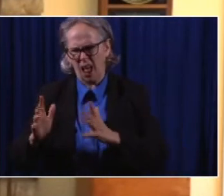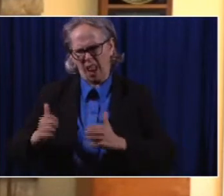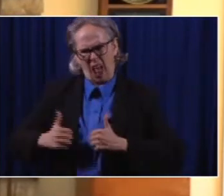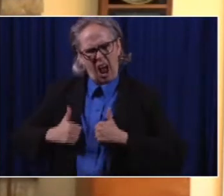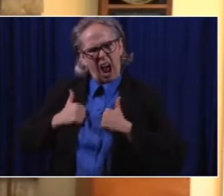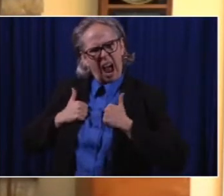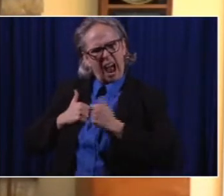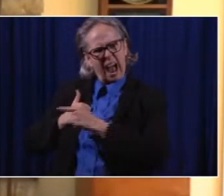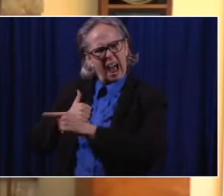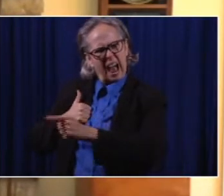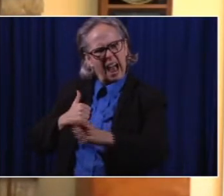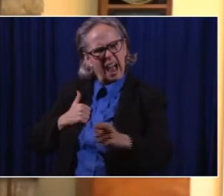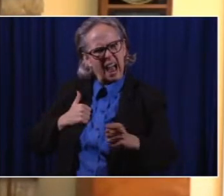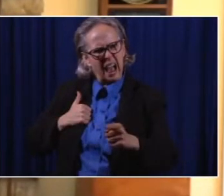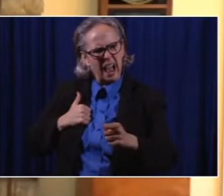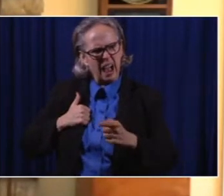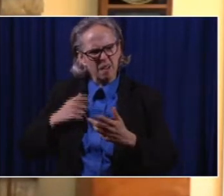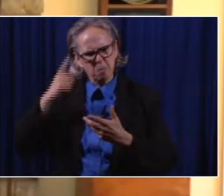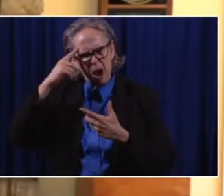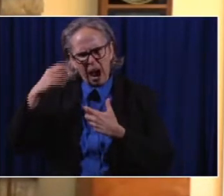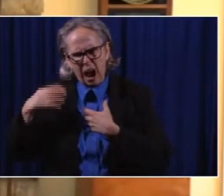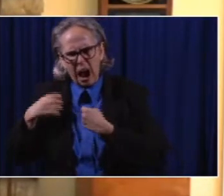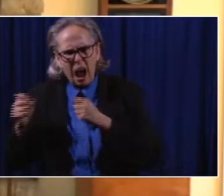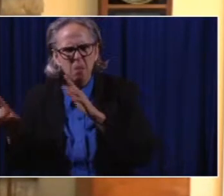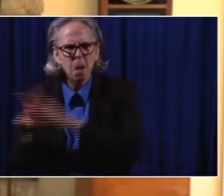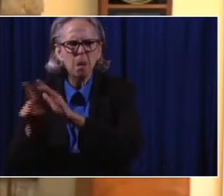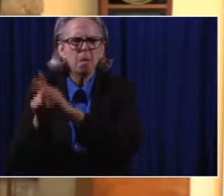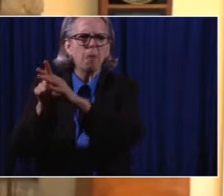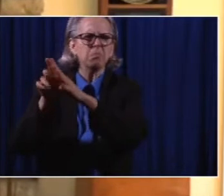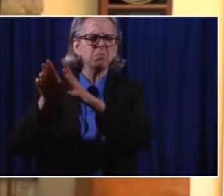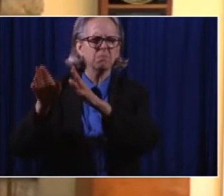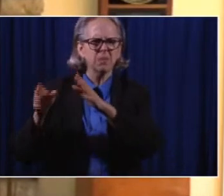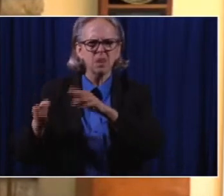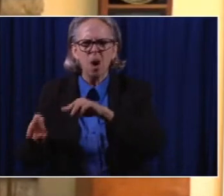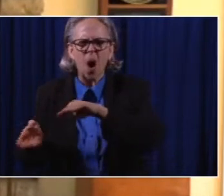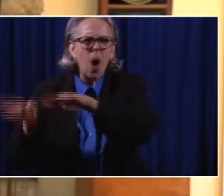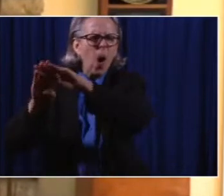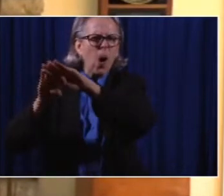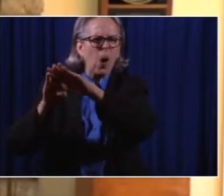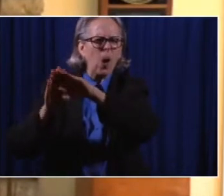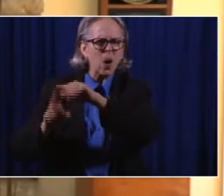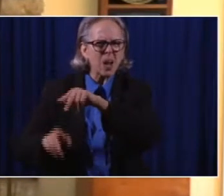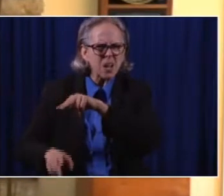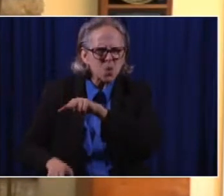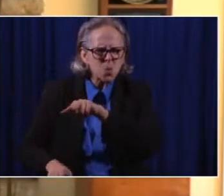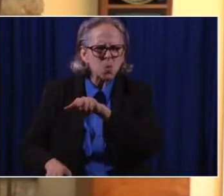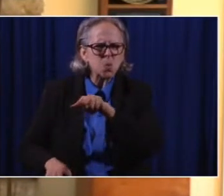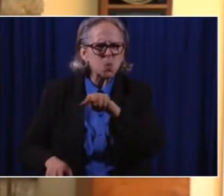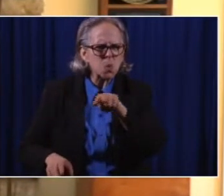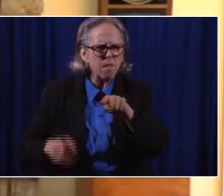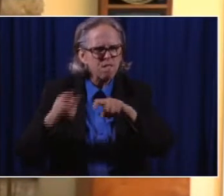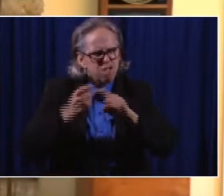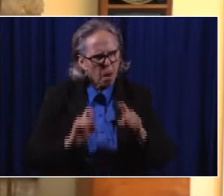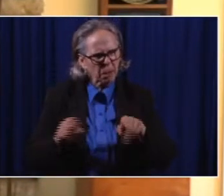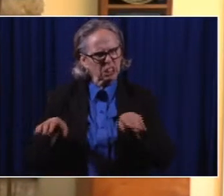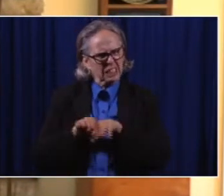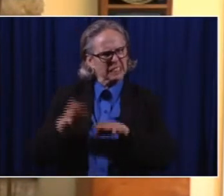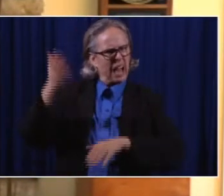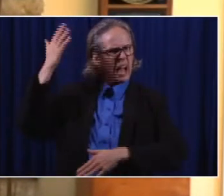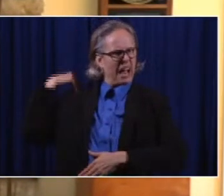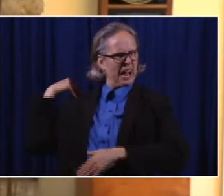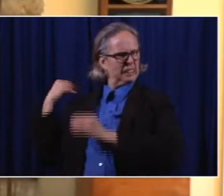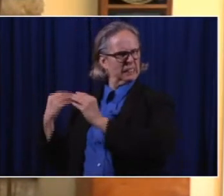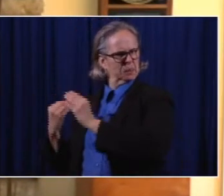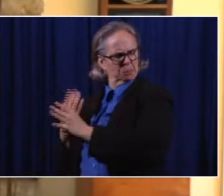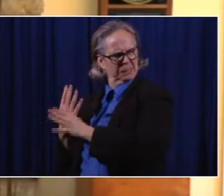Mental health problems have gone up significantly since this virus hit. We've lost more people to